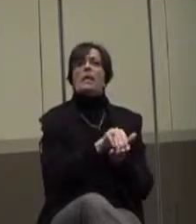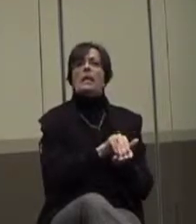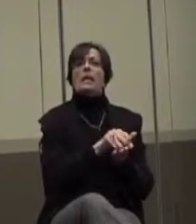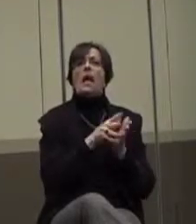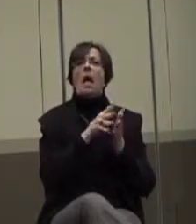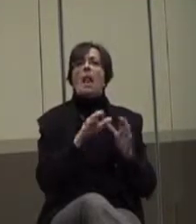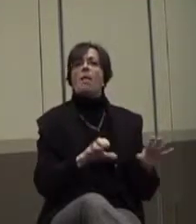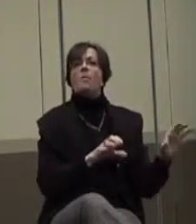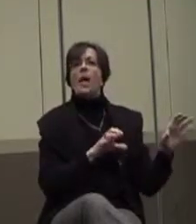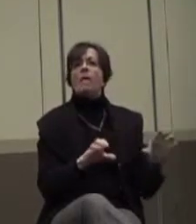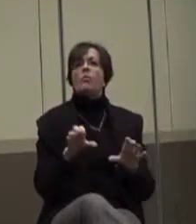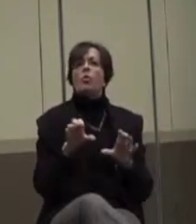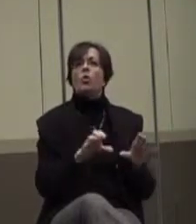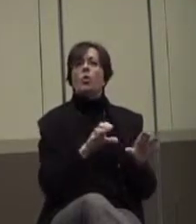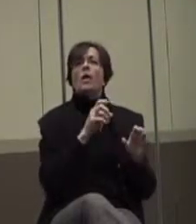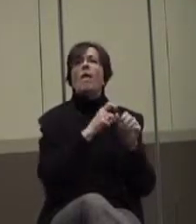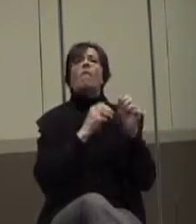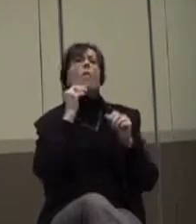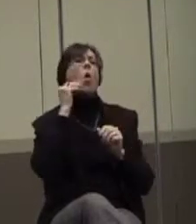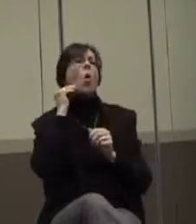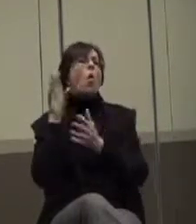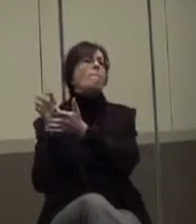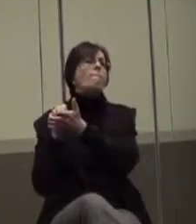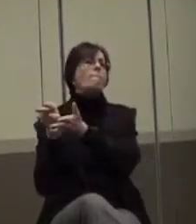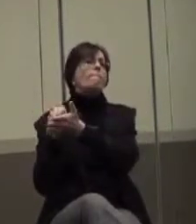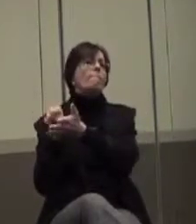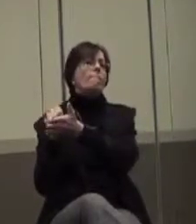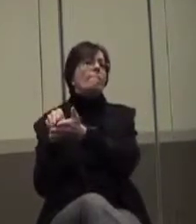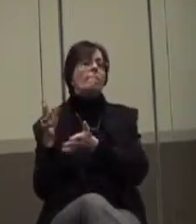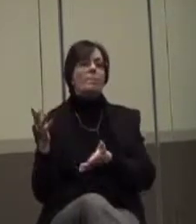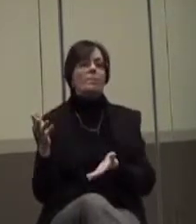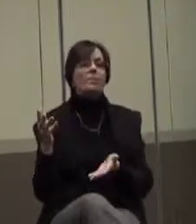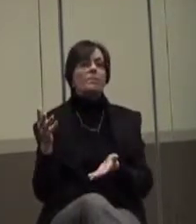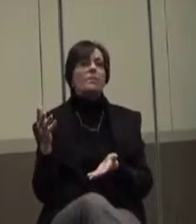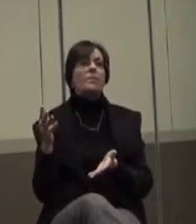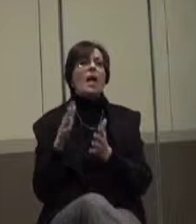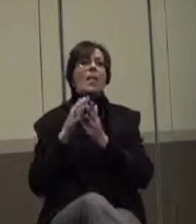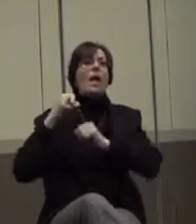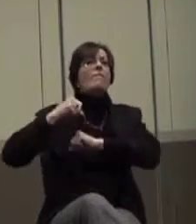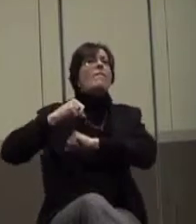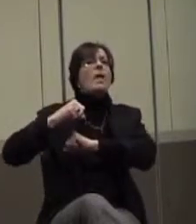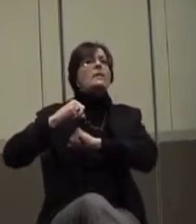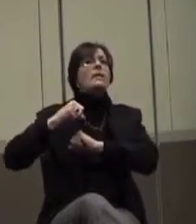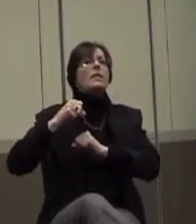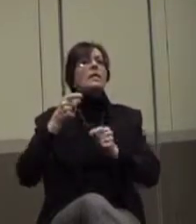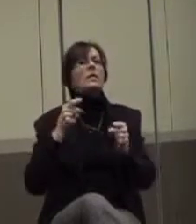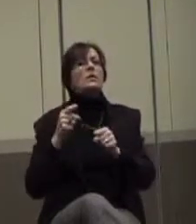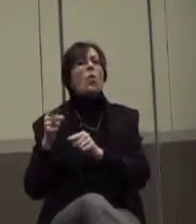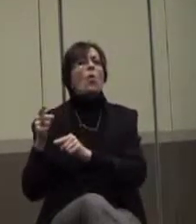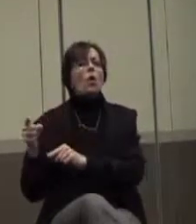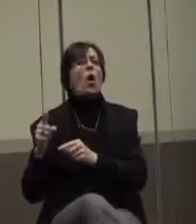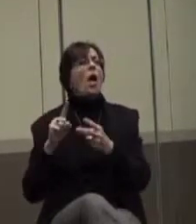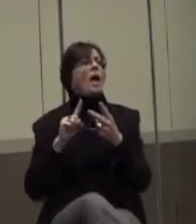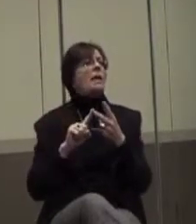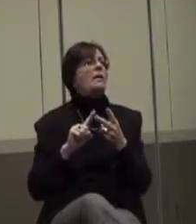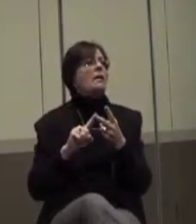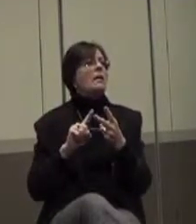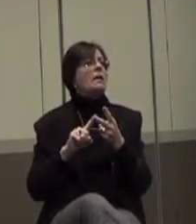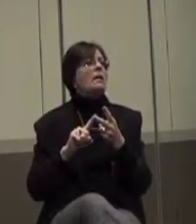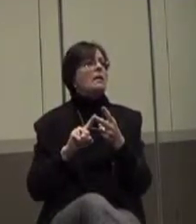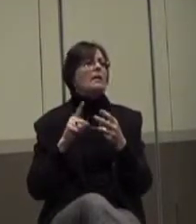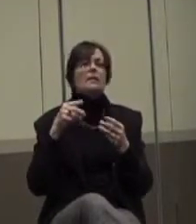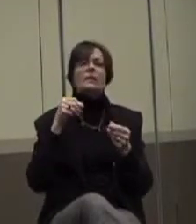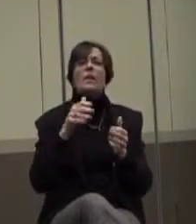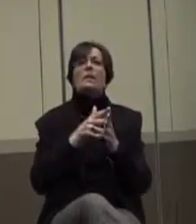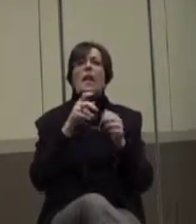of behavior from home. That there's a lot of defensiveness going on. She spends